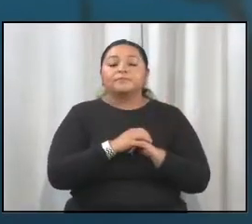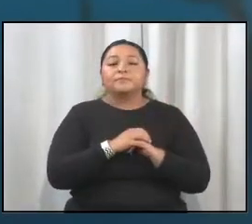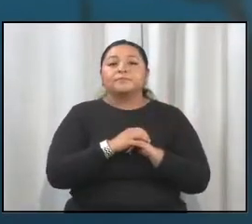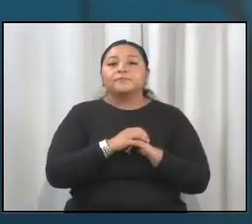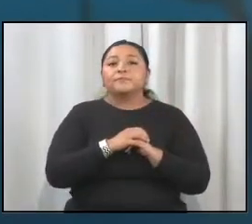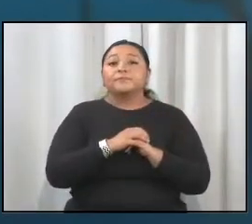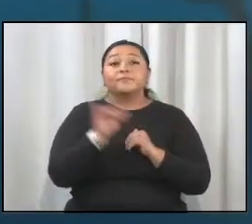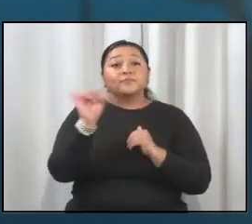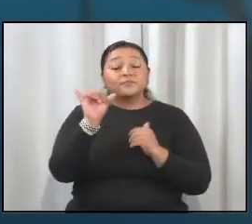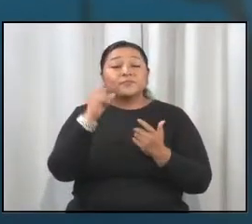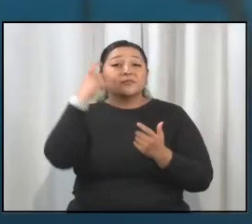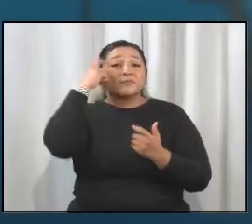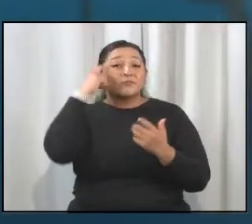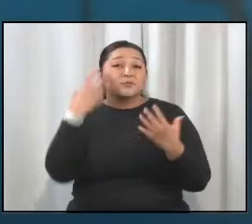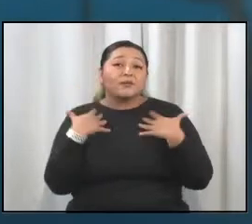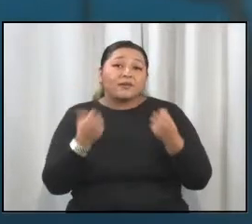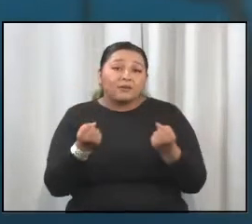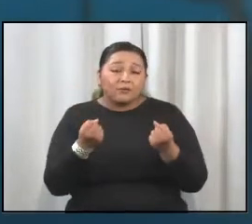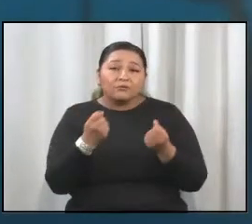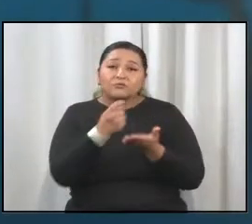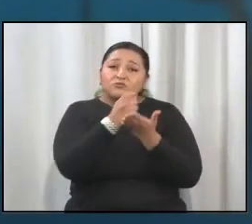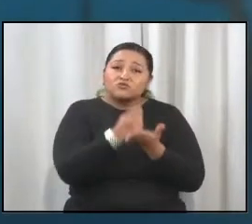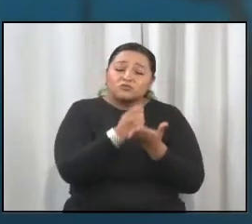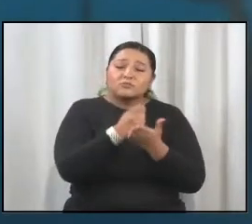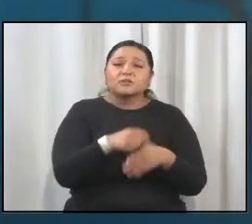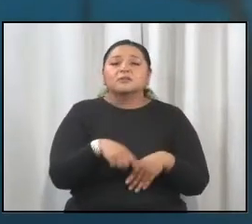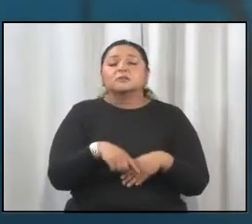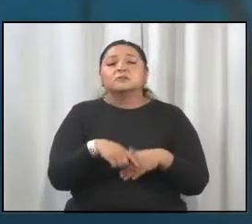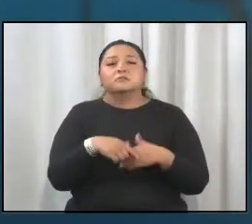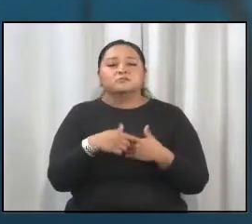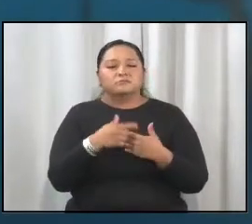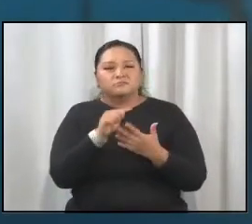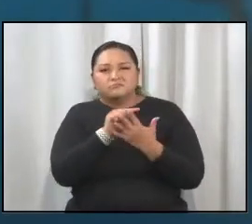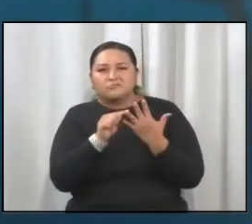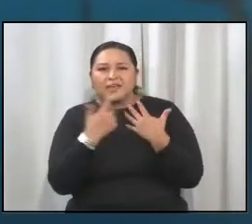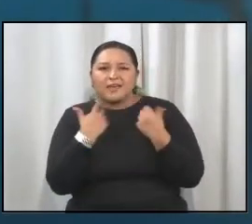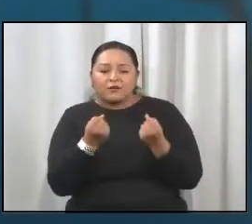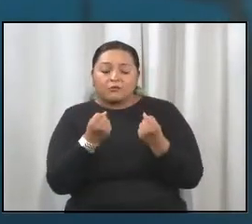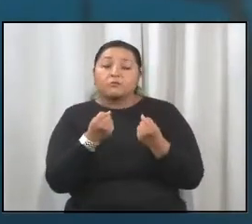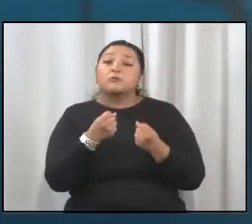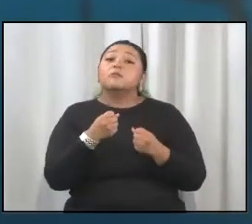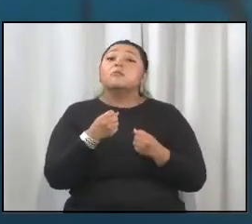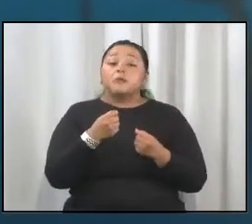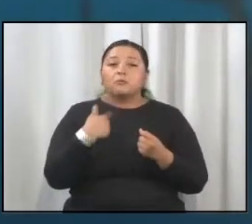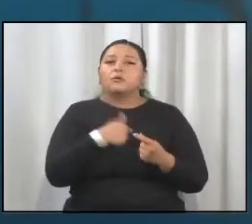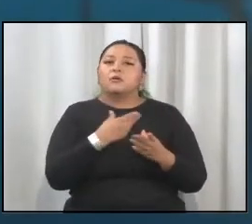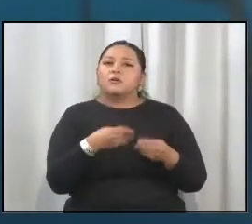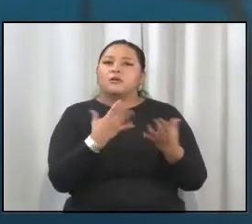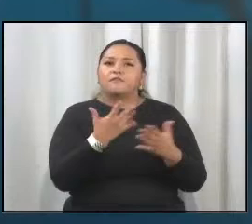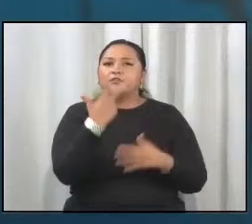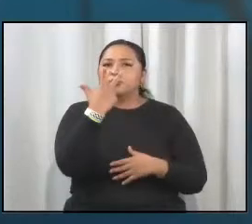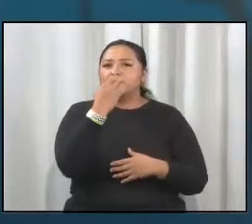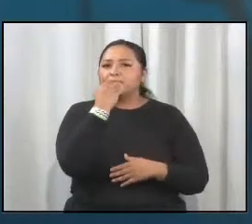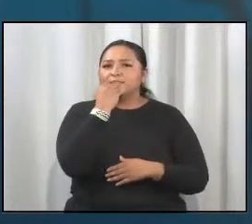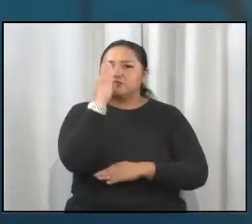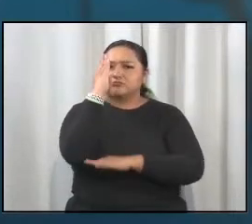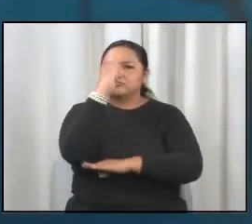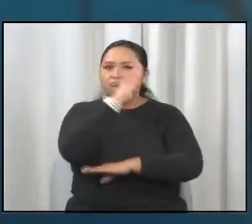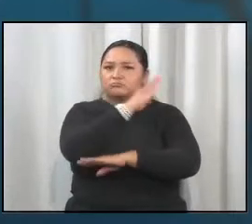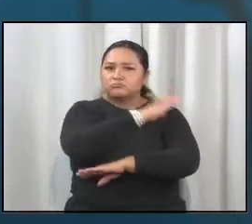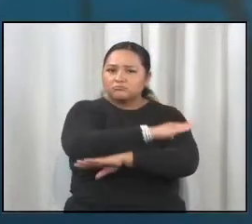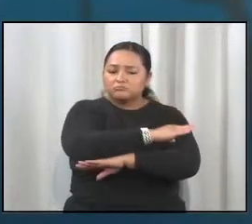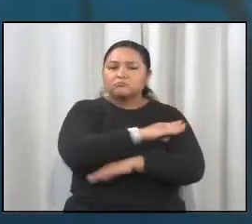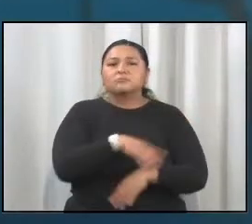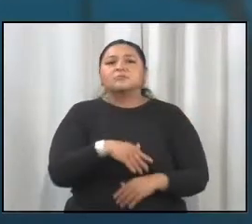needed to mental health and substance use treatment services. And then people will be provided 3 meals a day, on-site showers and restrooms, and